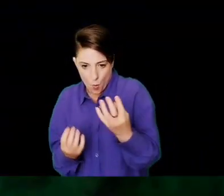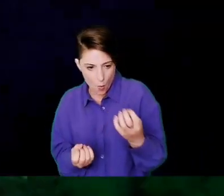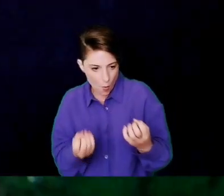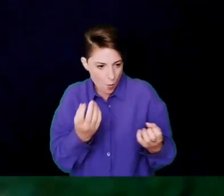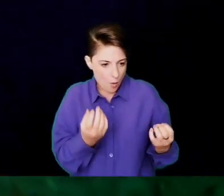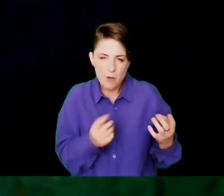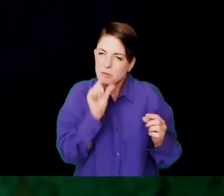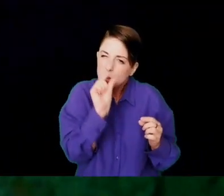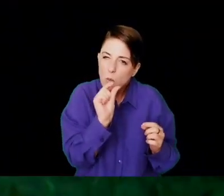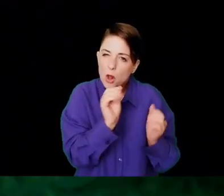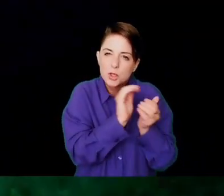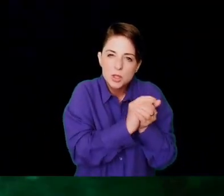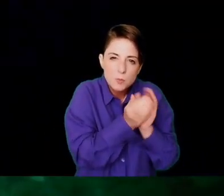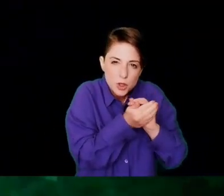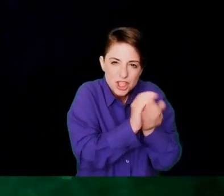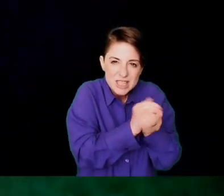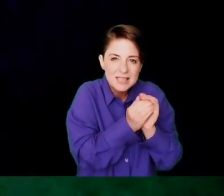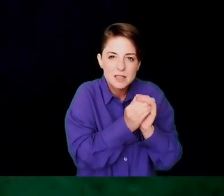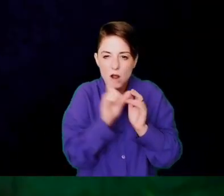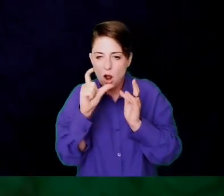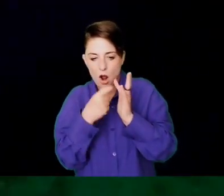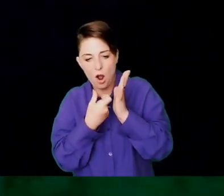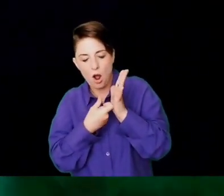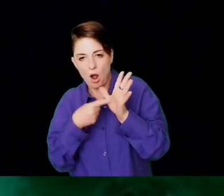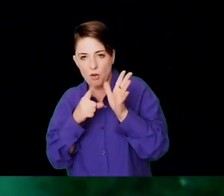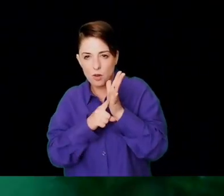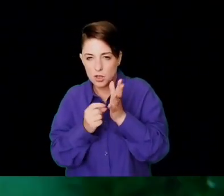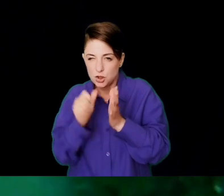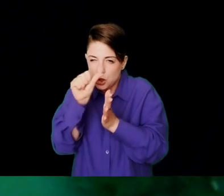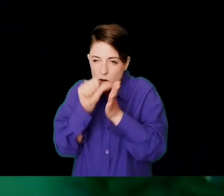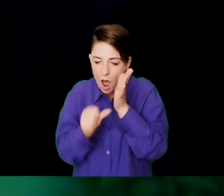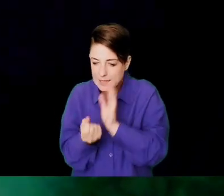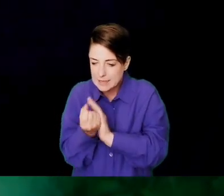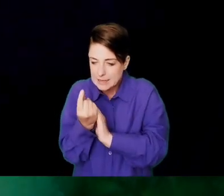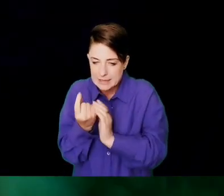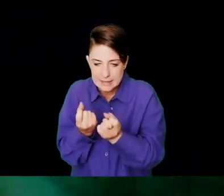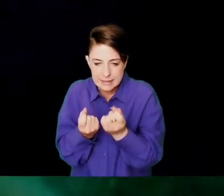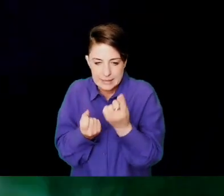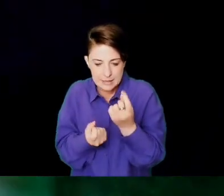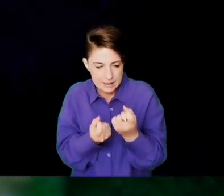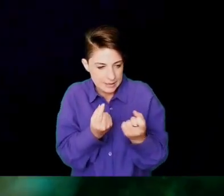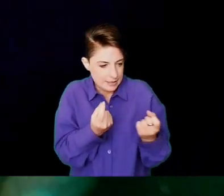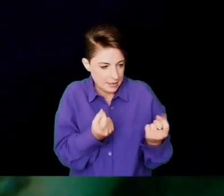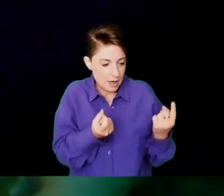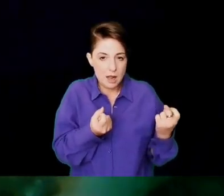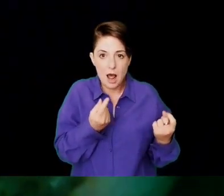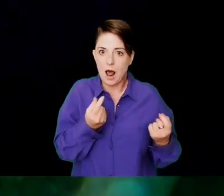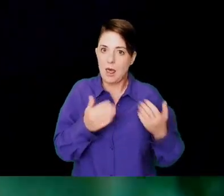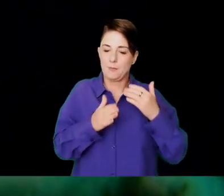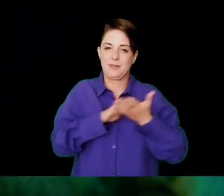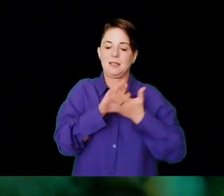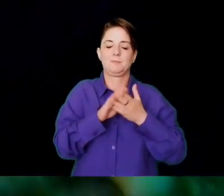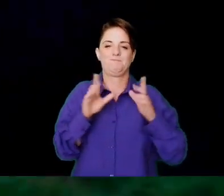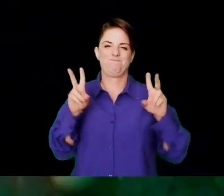very small sponges and small corals, and they just started to grow. And this just started then to provide